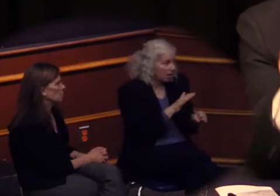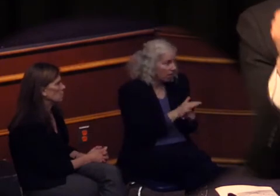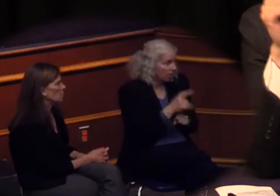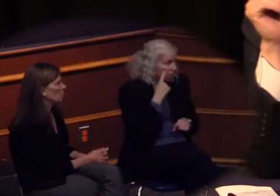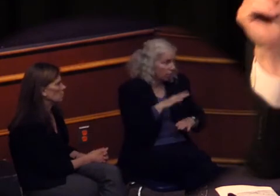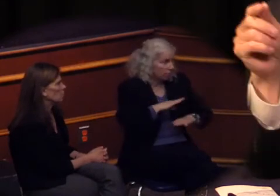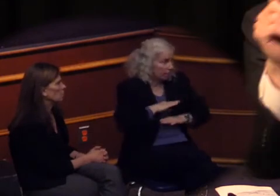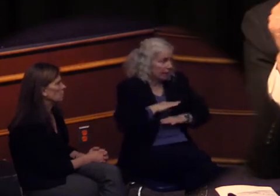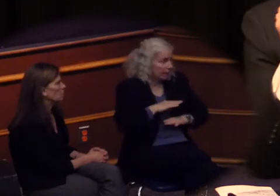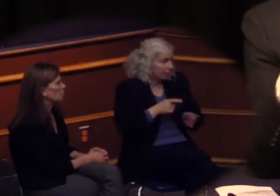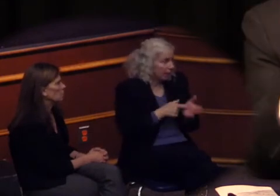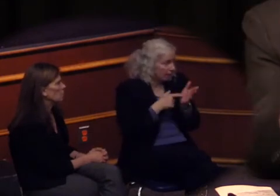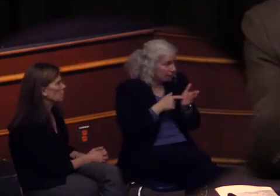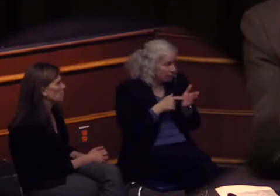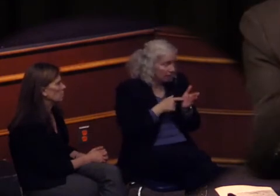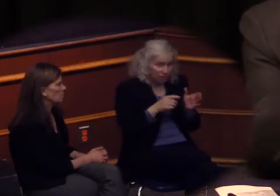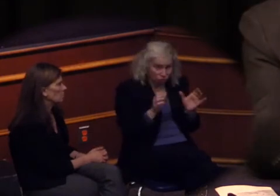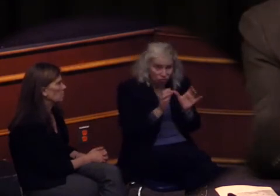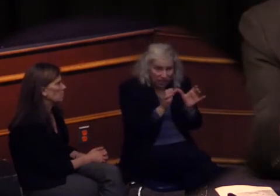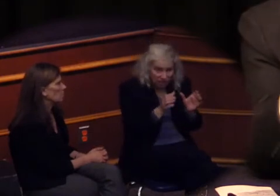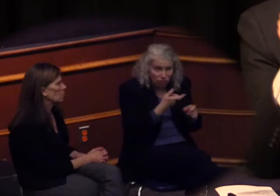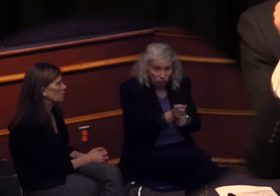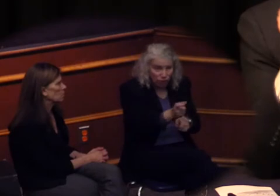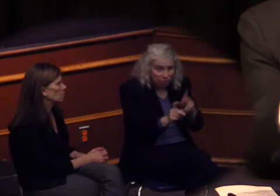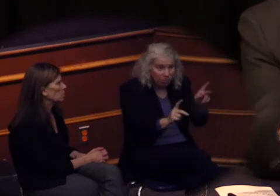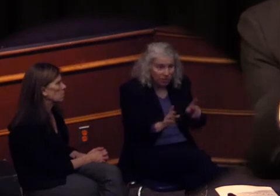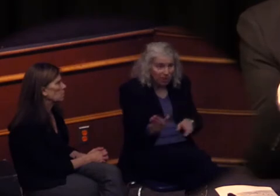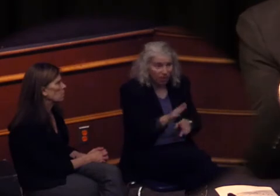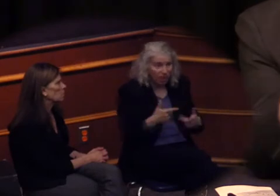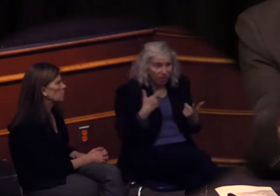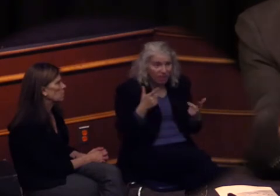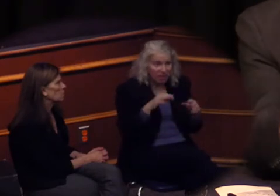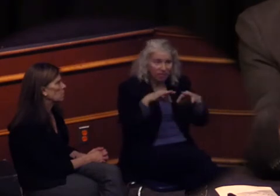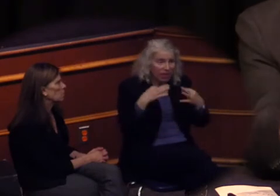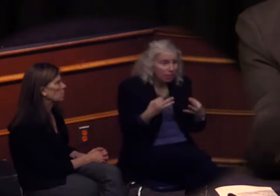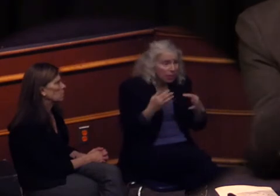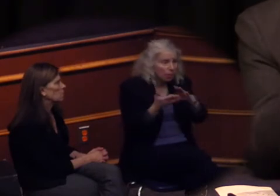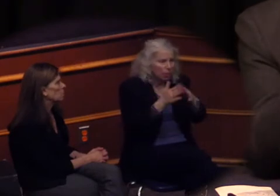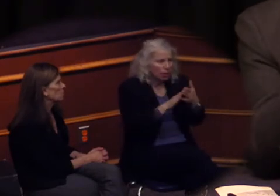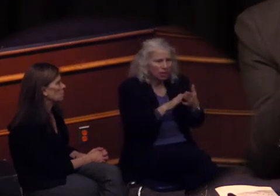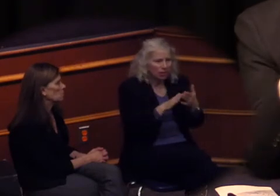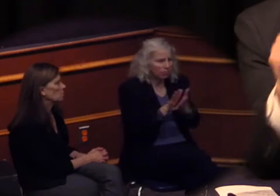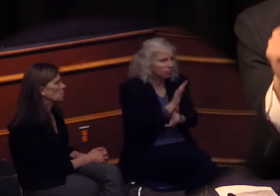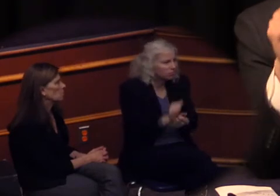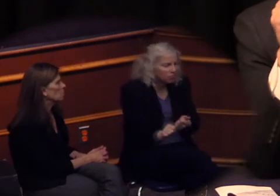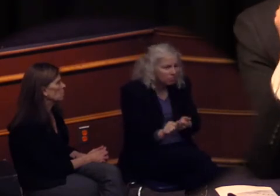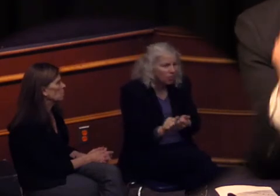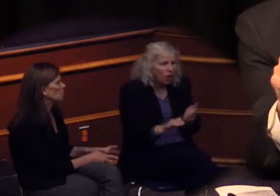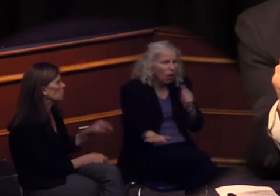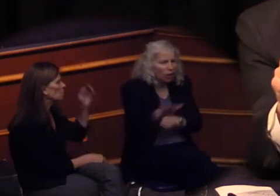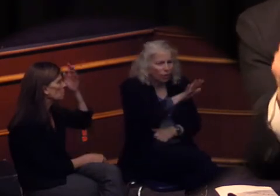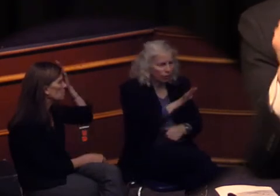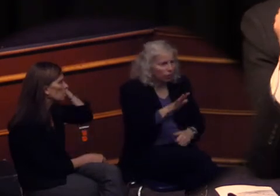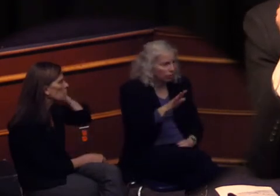for this crisis which is ruining people's lives and tearing families and communities apart across this entire state. This is a